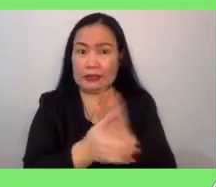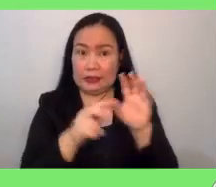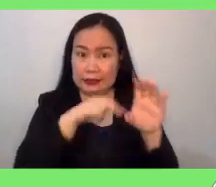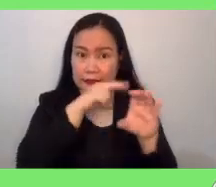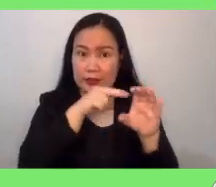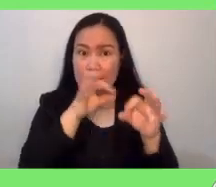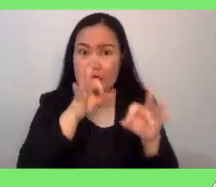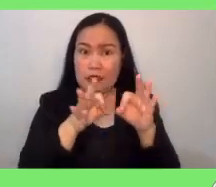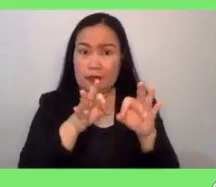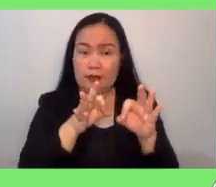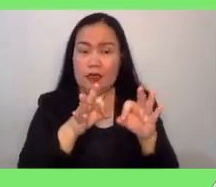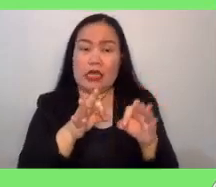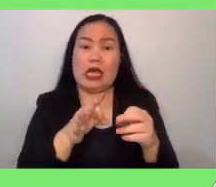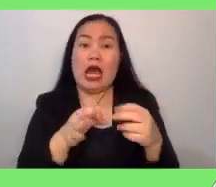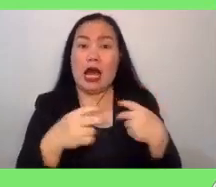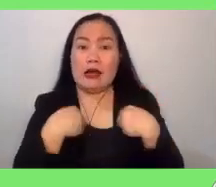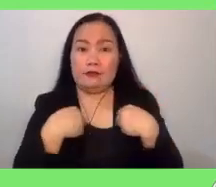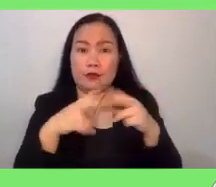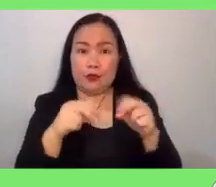yung time.